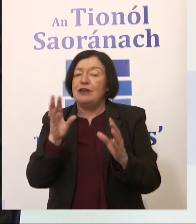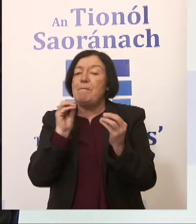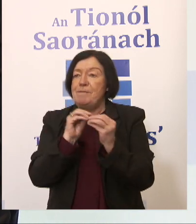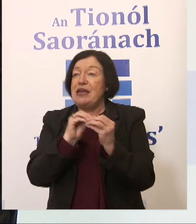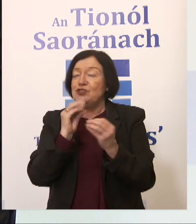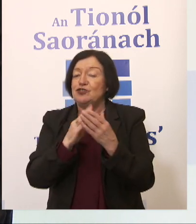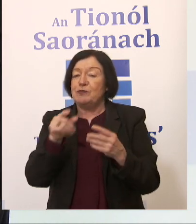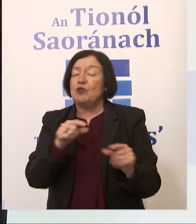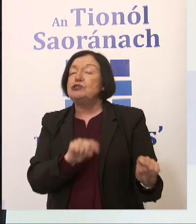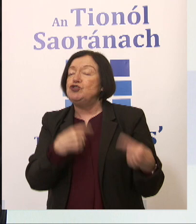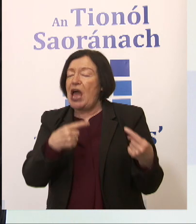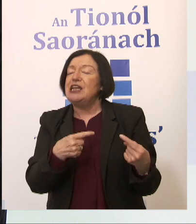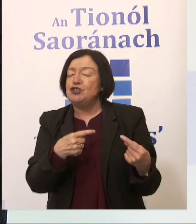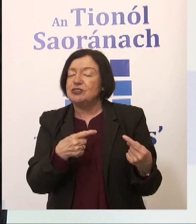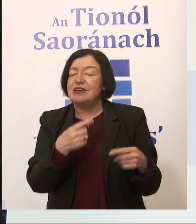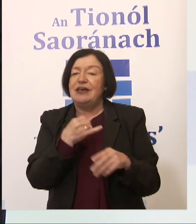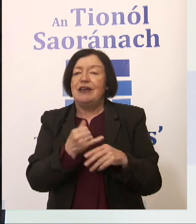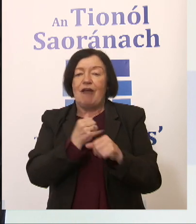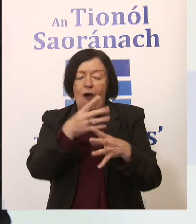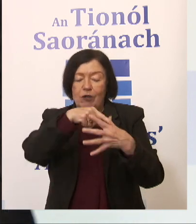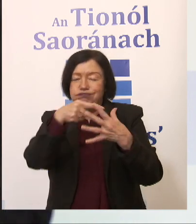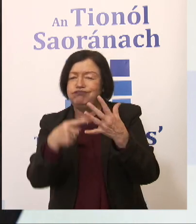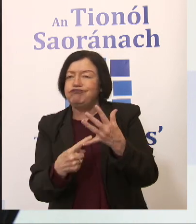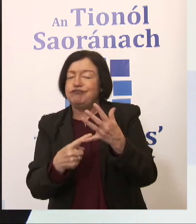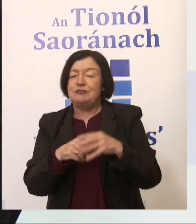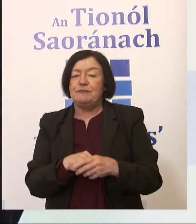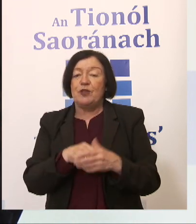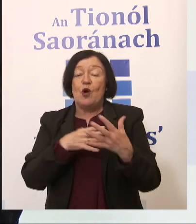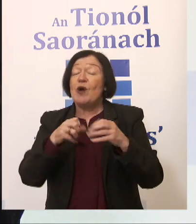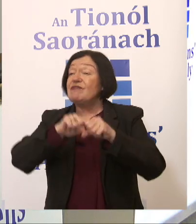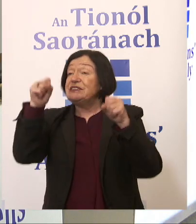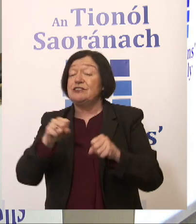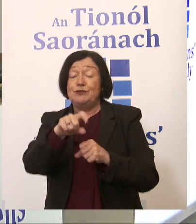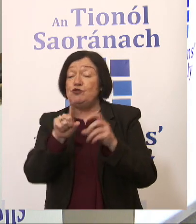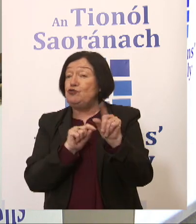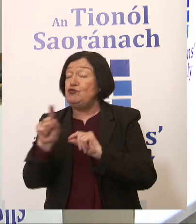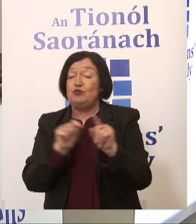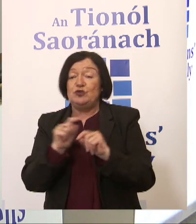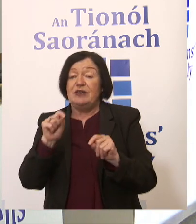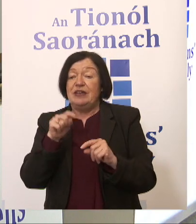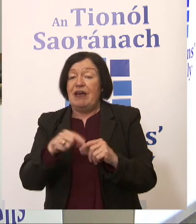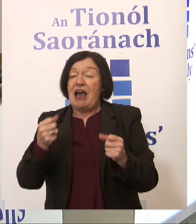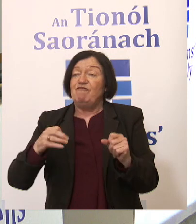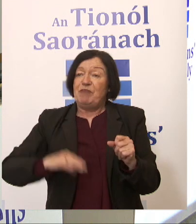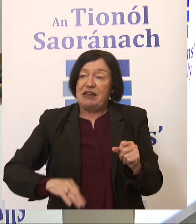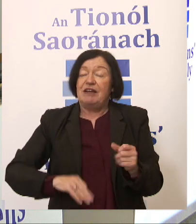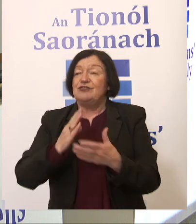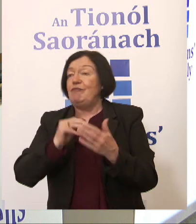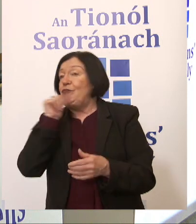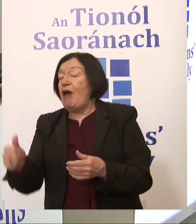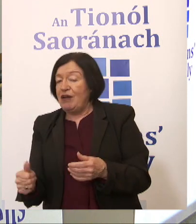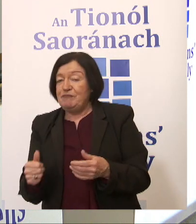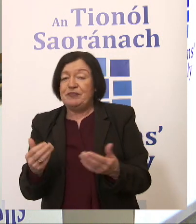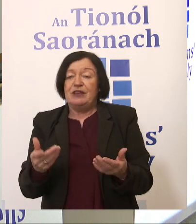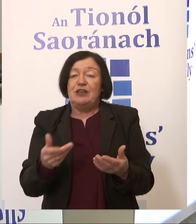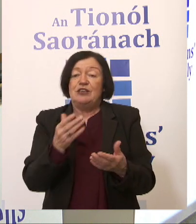to some of the challenges in all of that. Whatever system you go with in these, there are advantages and disadvantages, and